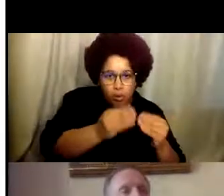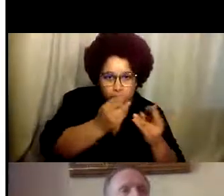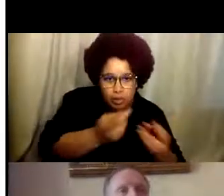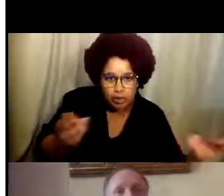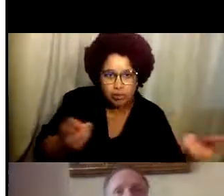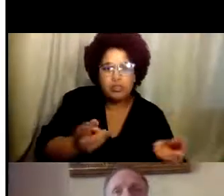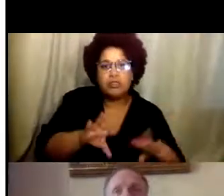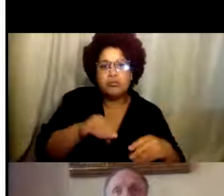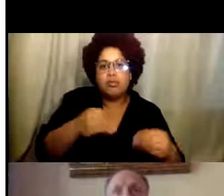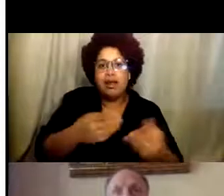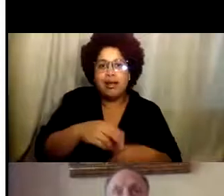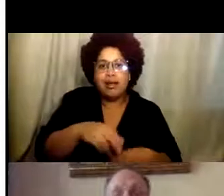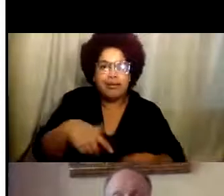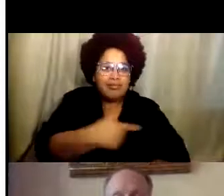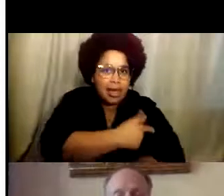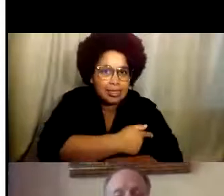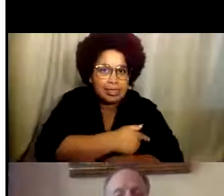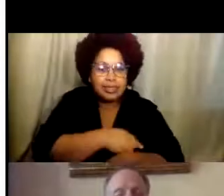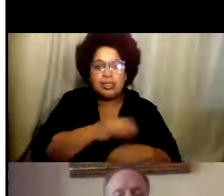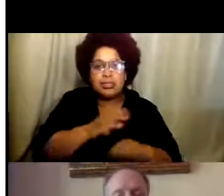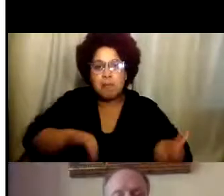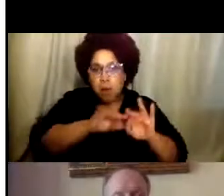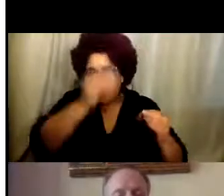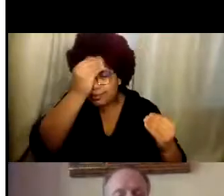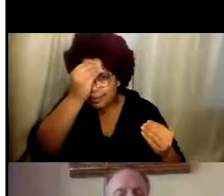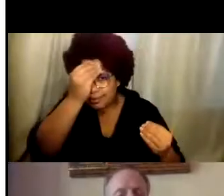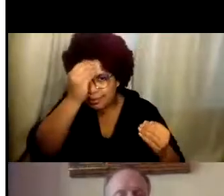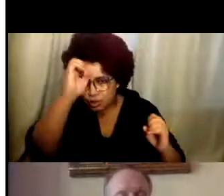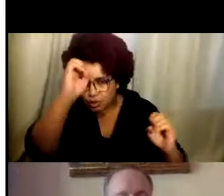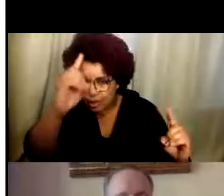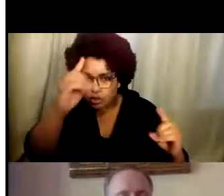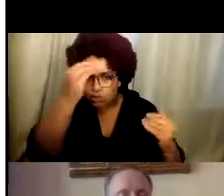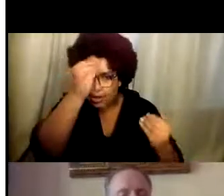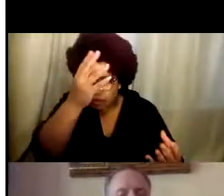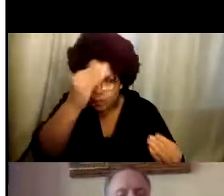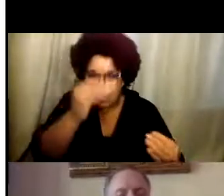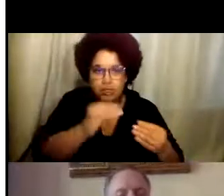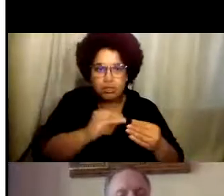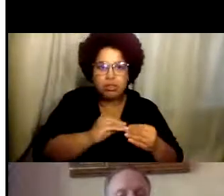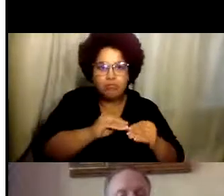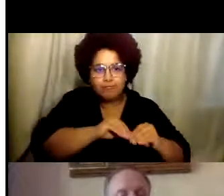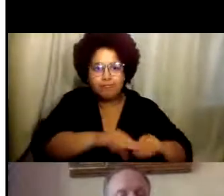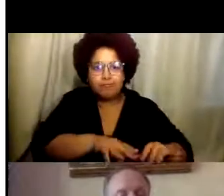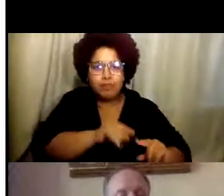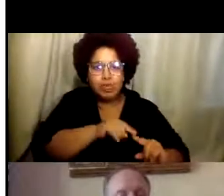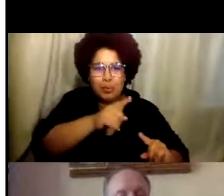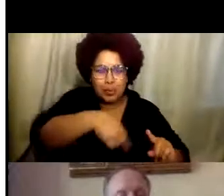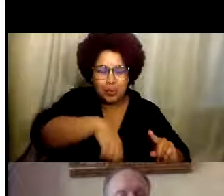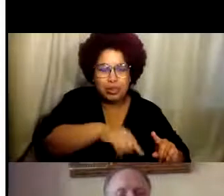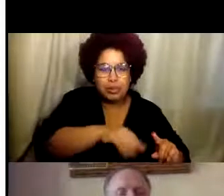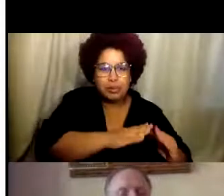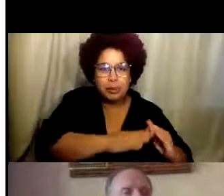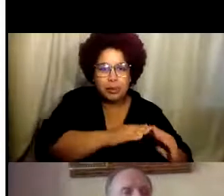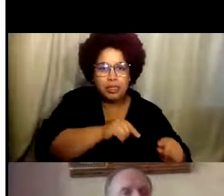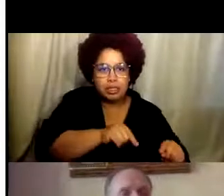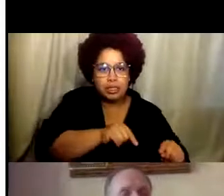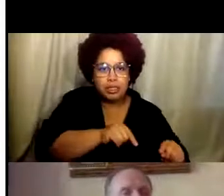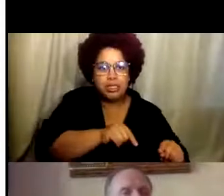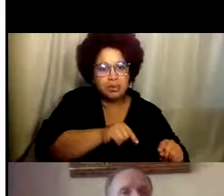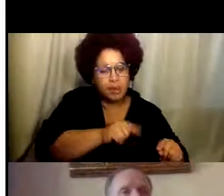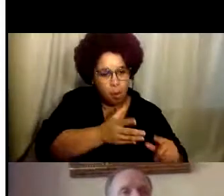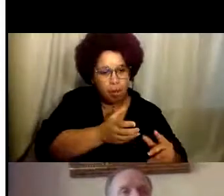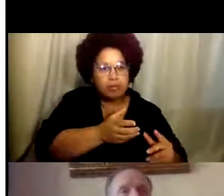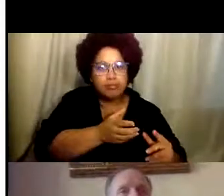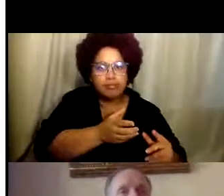in there, to get the important education, information, and messaging to get to the people who